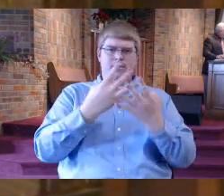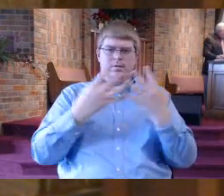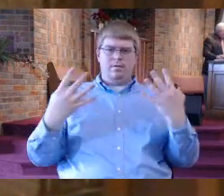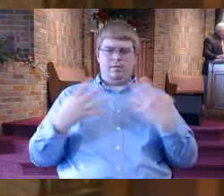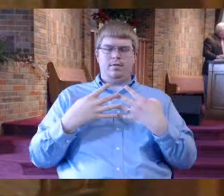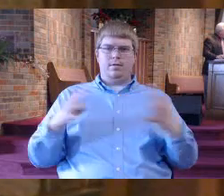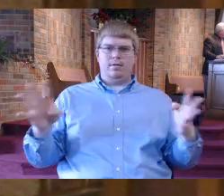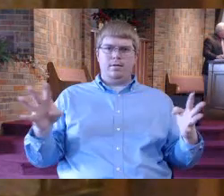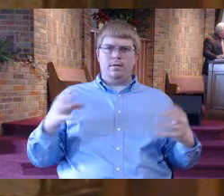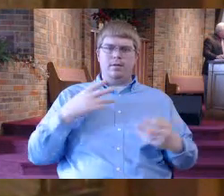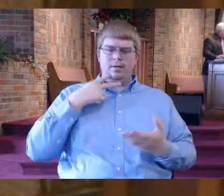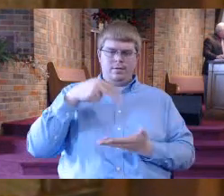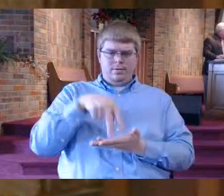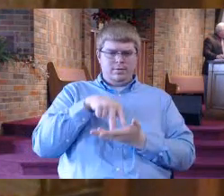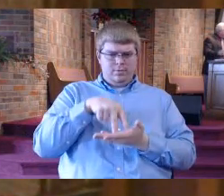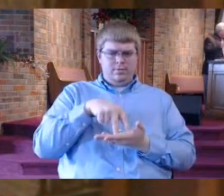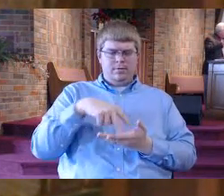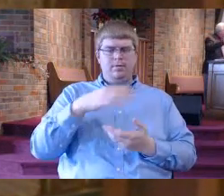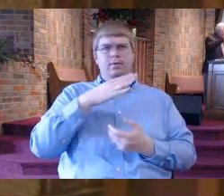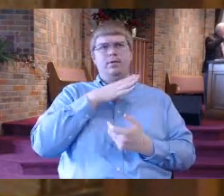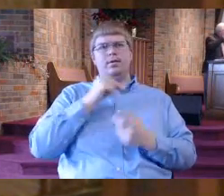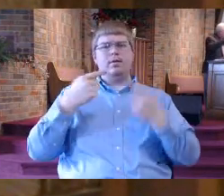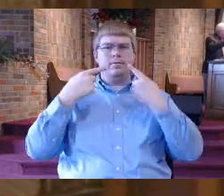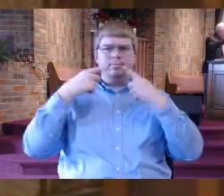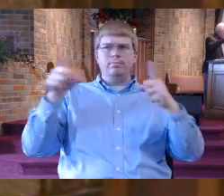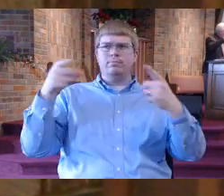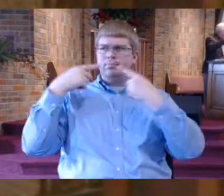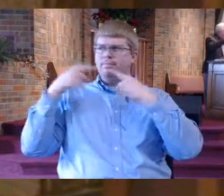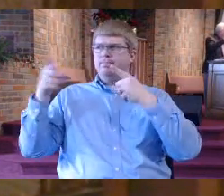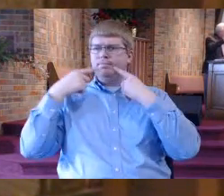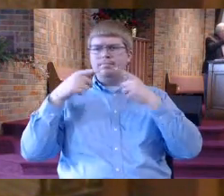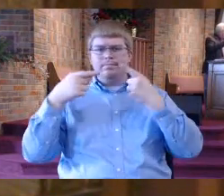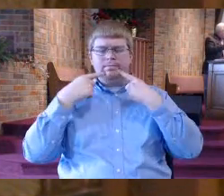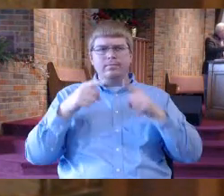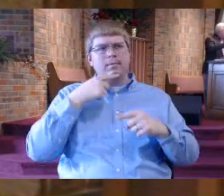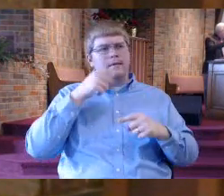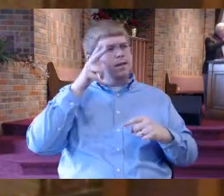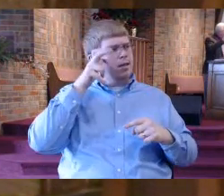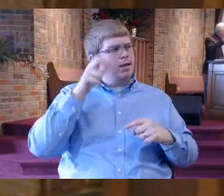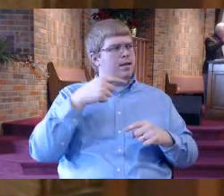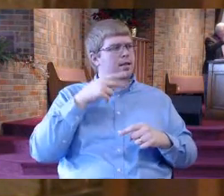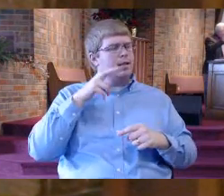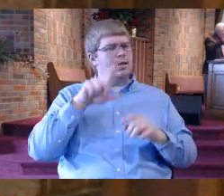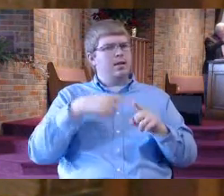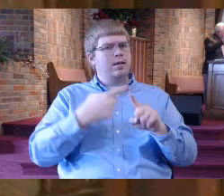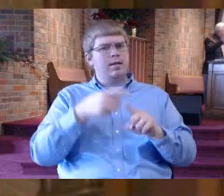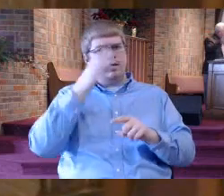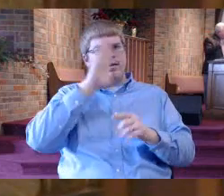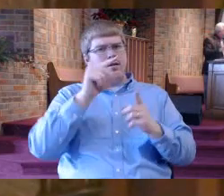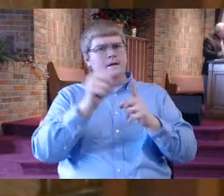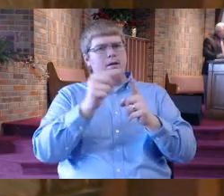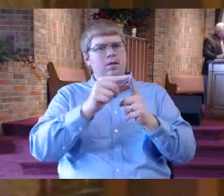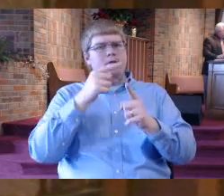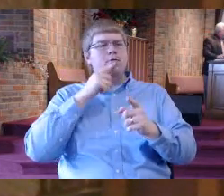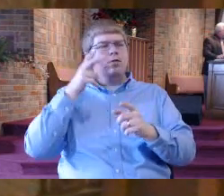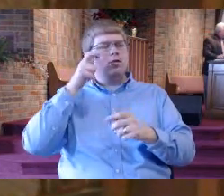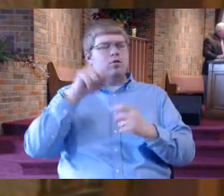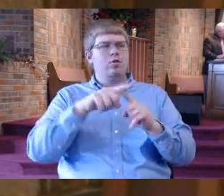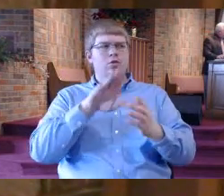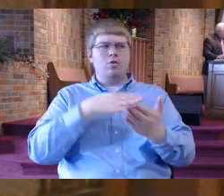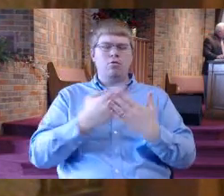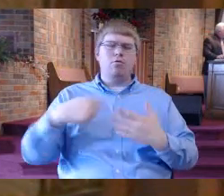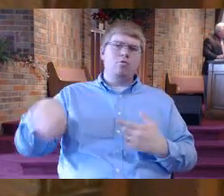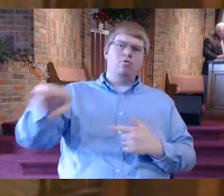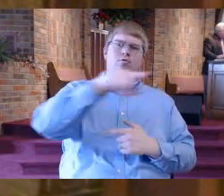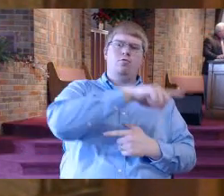proclaim there this word and say, hear the word of the Lord, all you of Judah who enter at these gates to worship